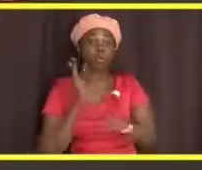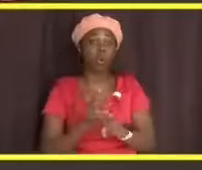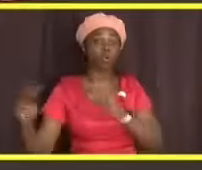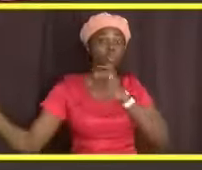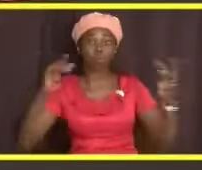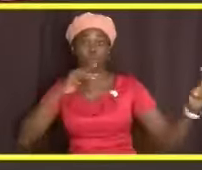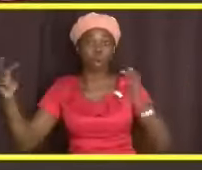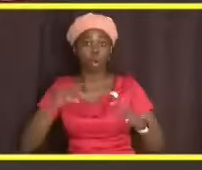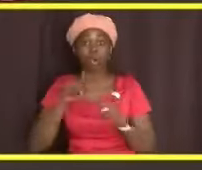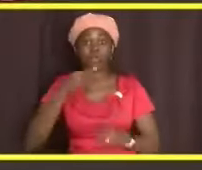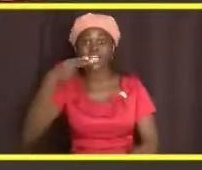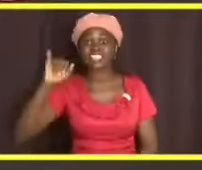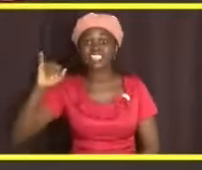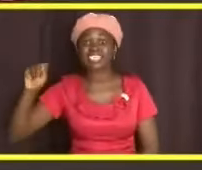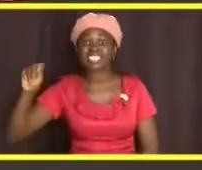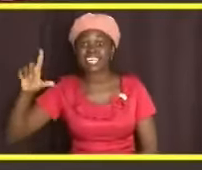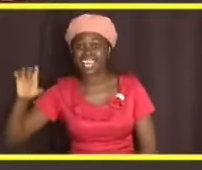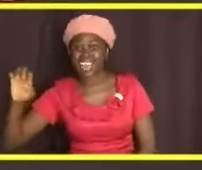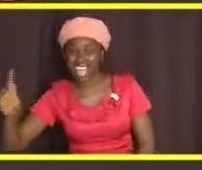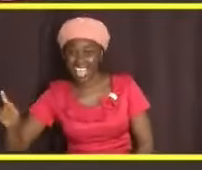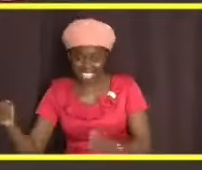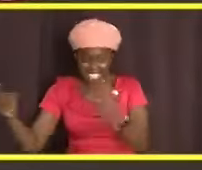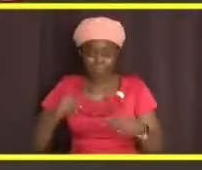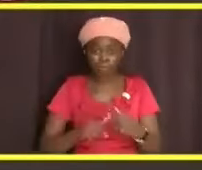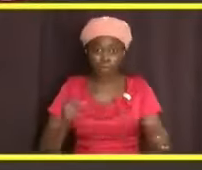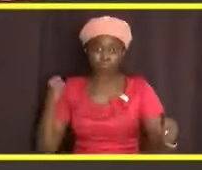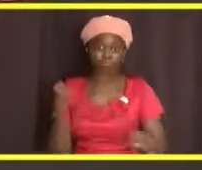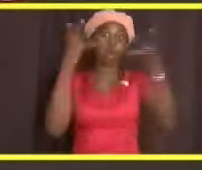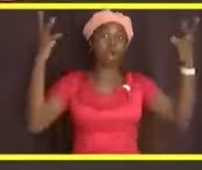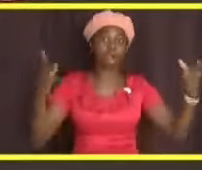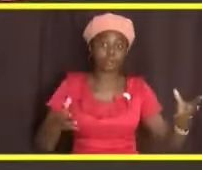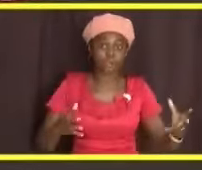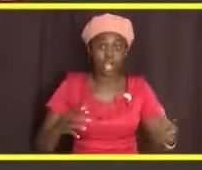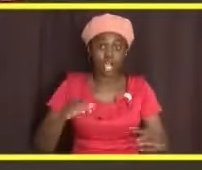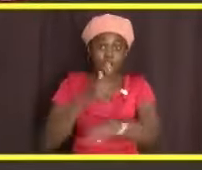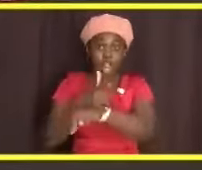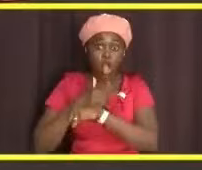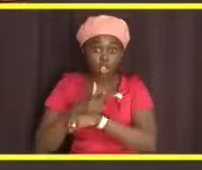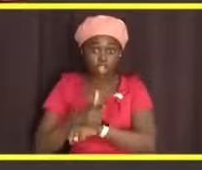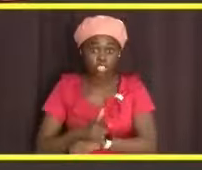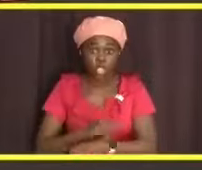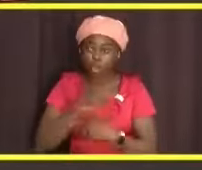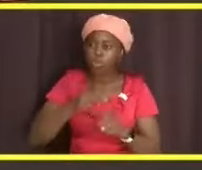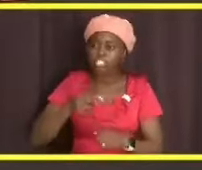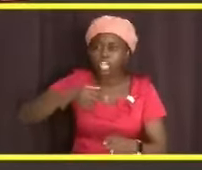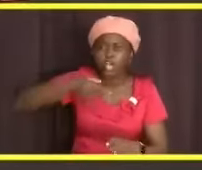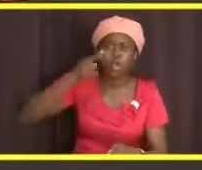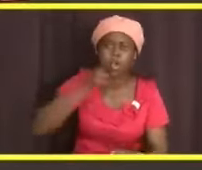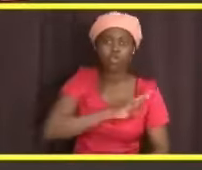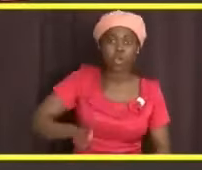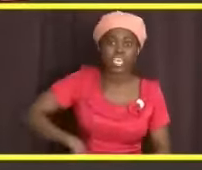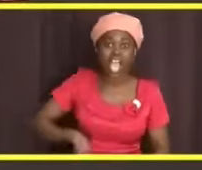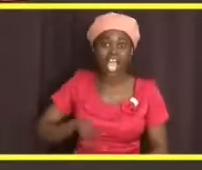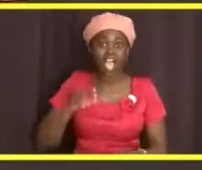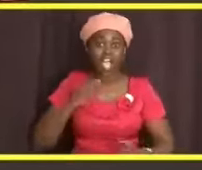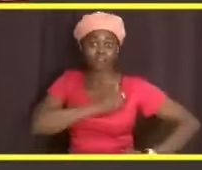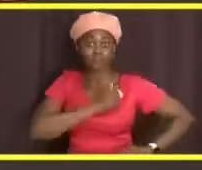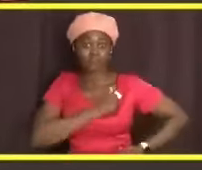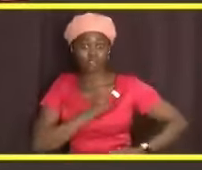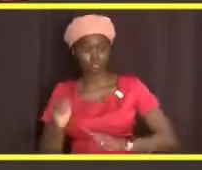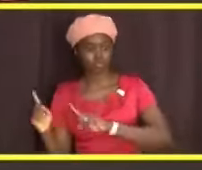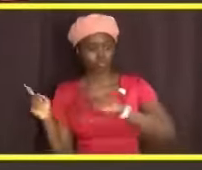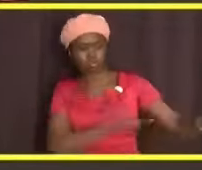when Hitler came to bomb London, and the Royal Air Force went into the air to go and